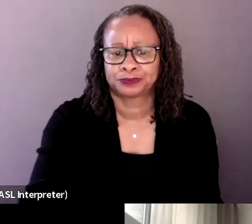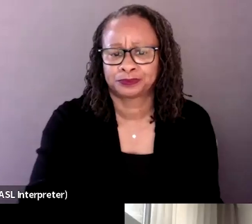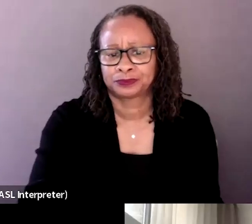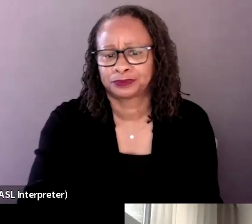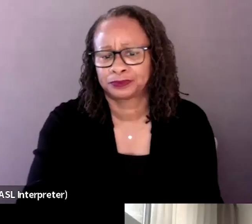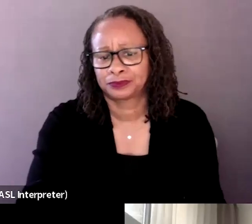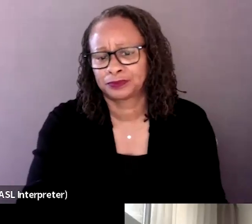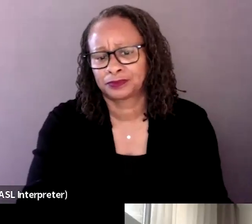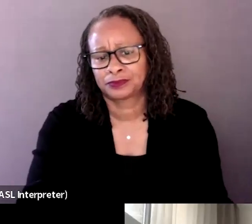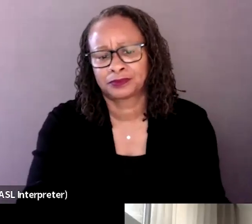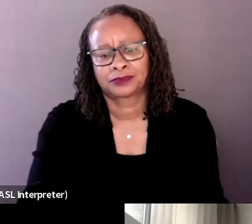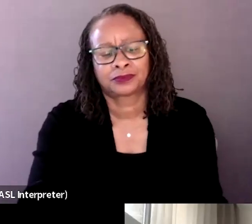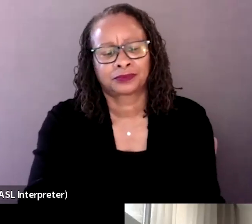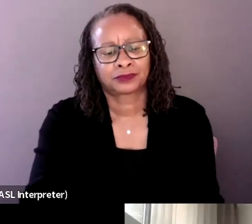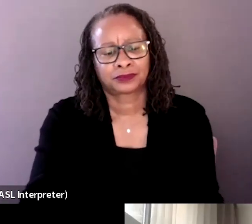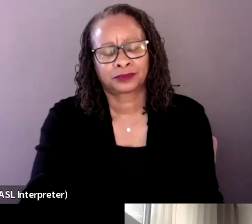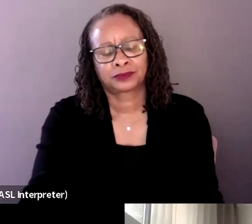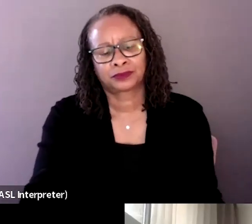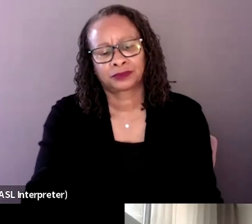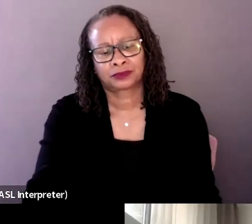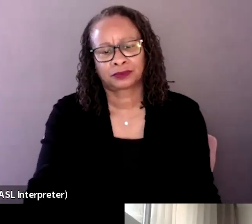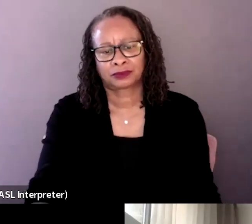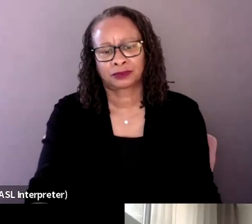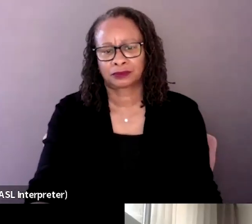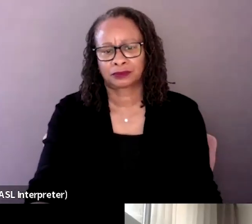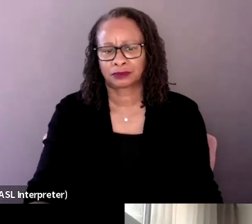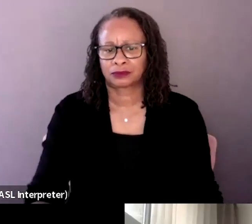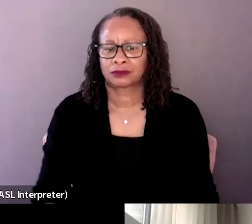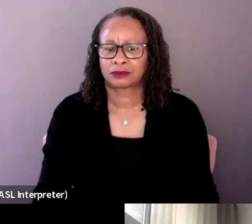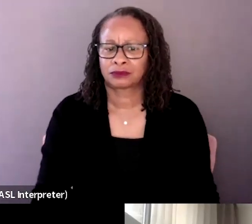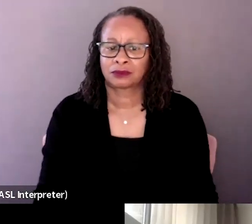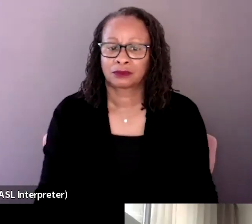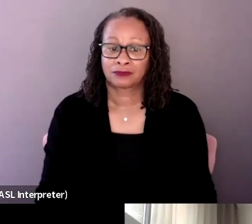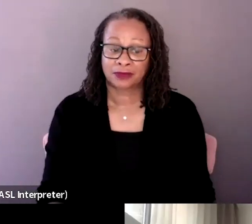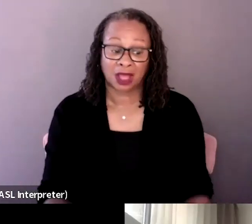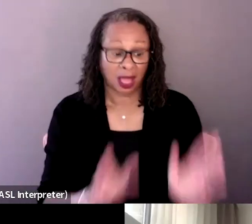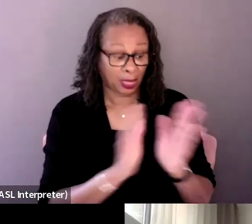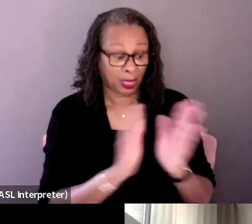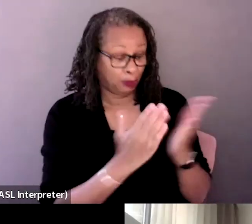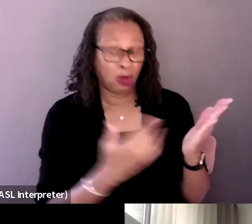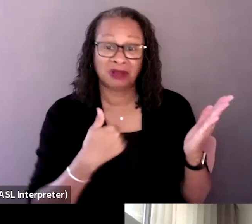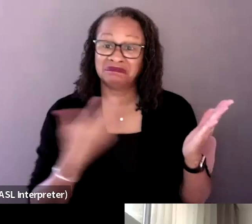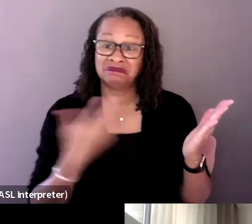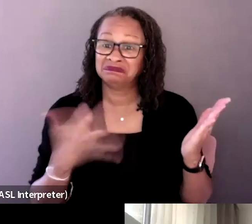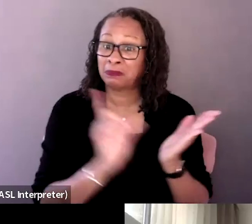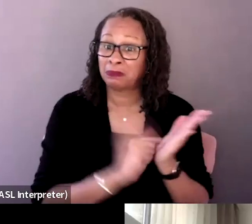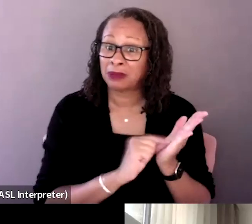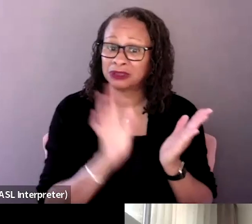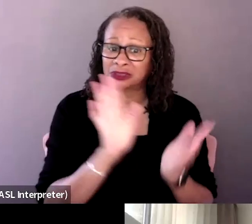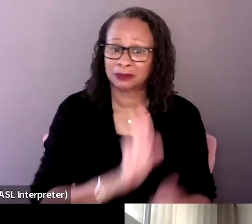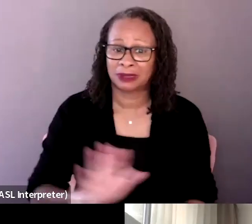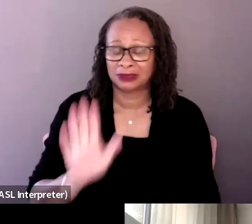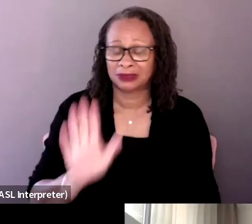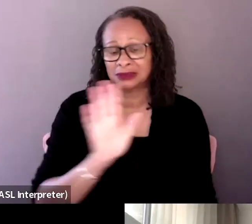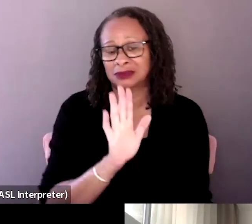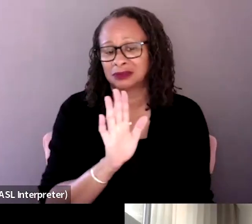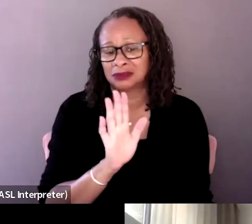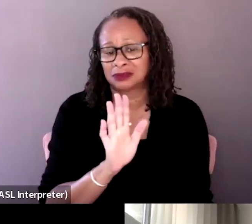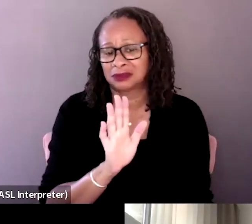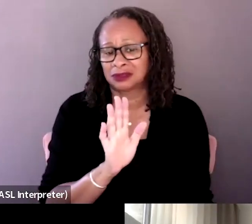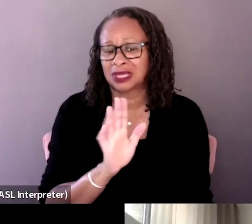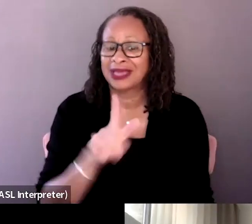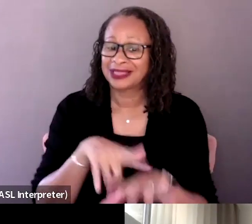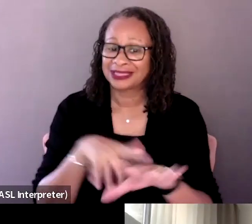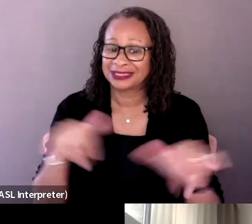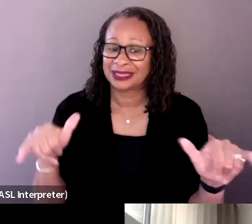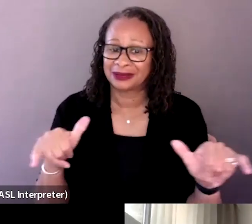Yeah, so book I published about uh, about the same